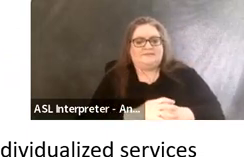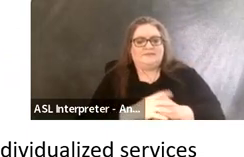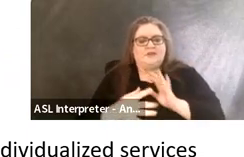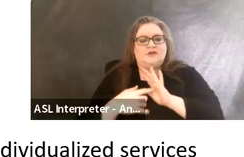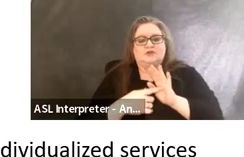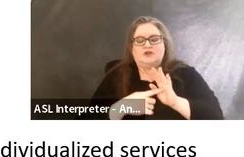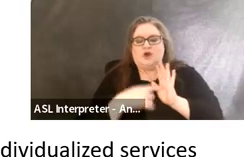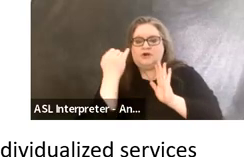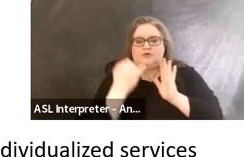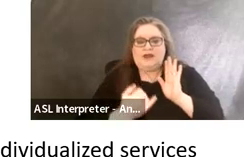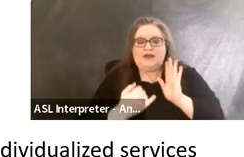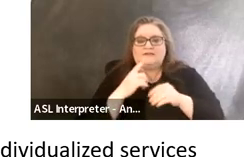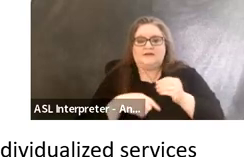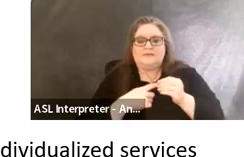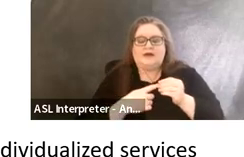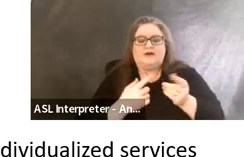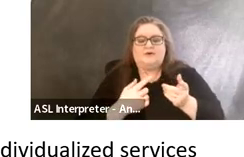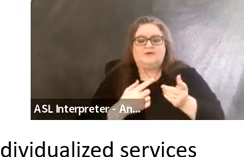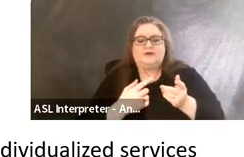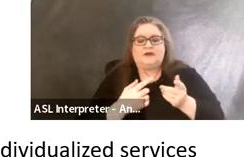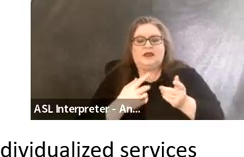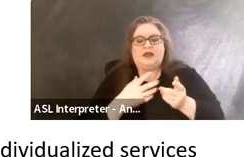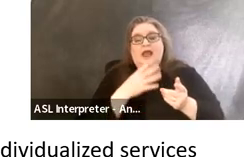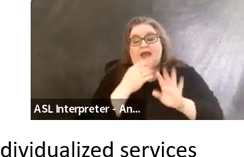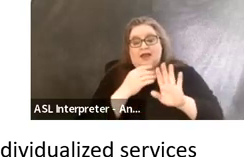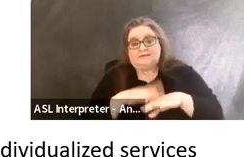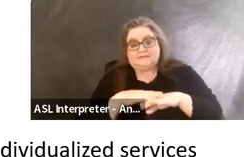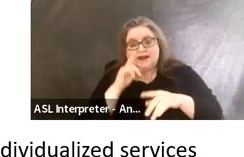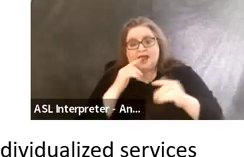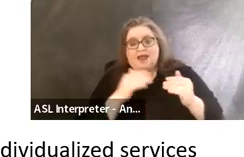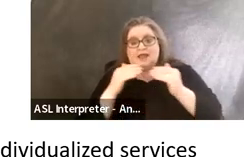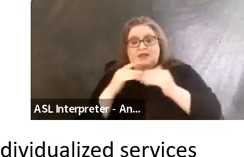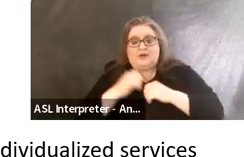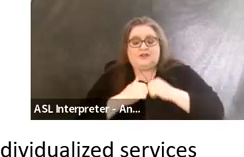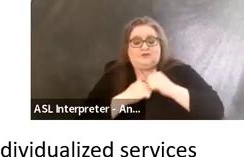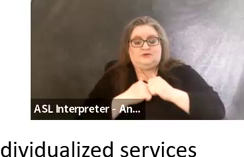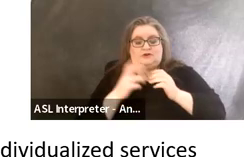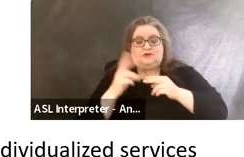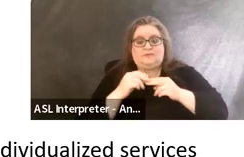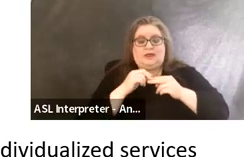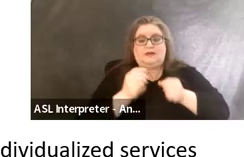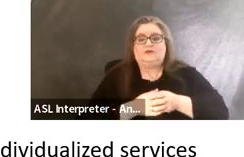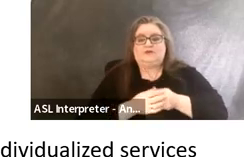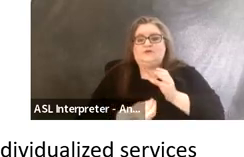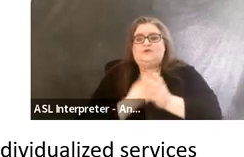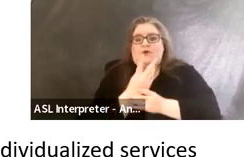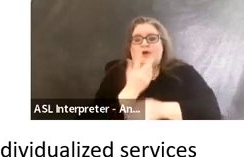a graphic about, and I equate the structure of Medicaid to the growing of a tree.